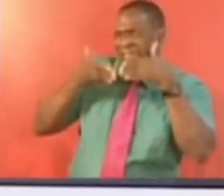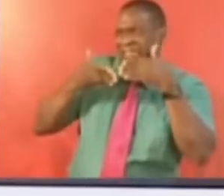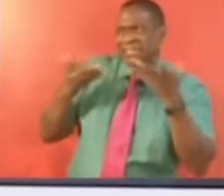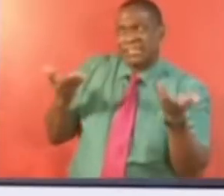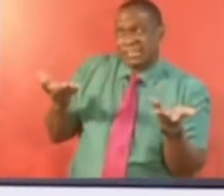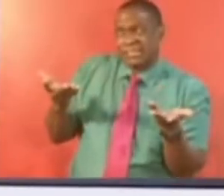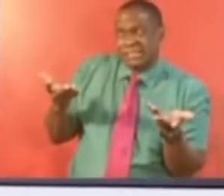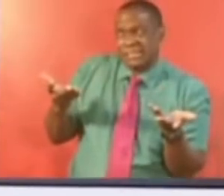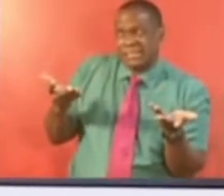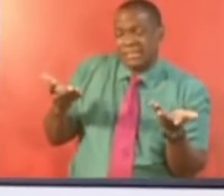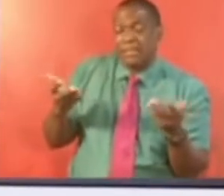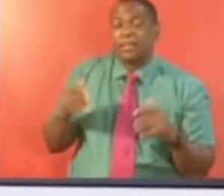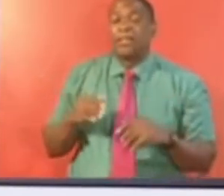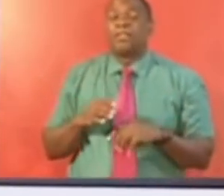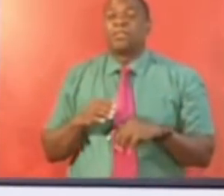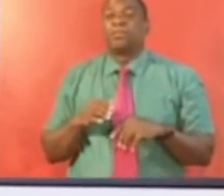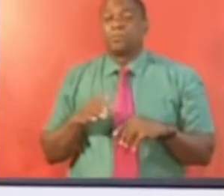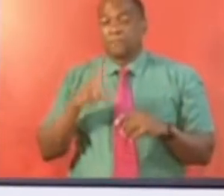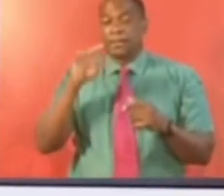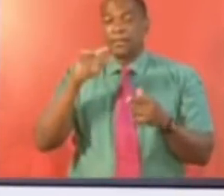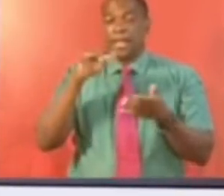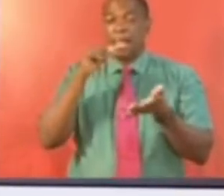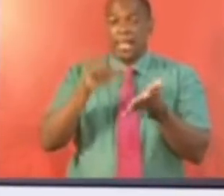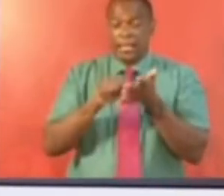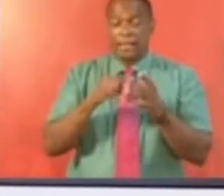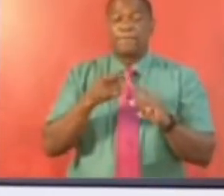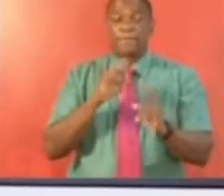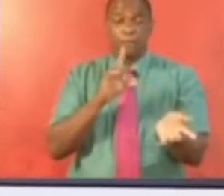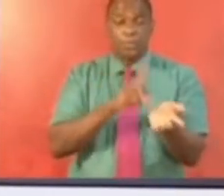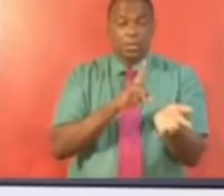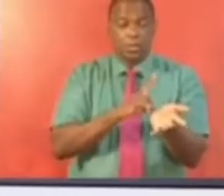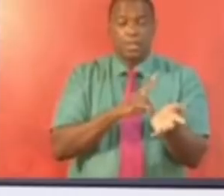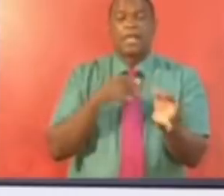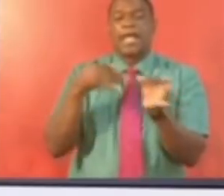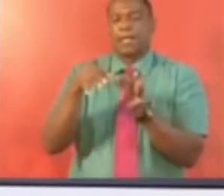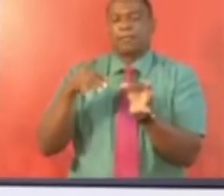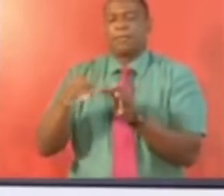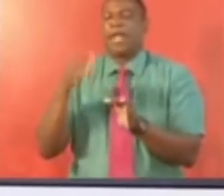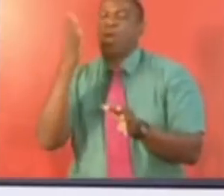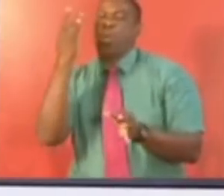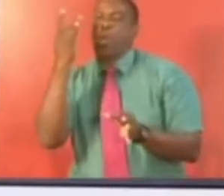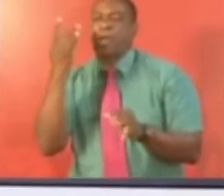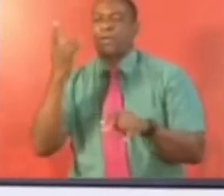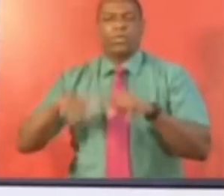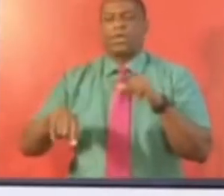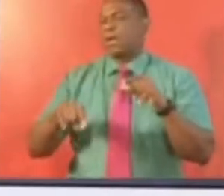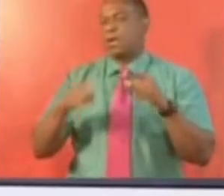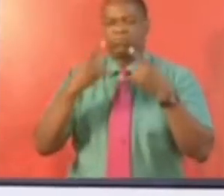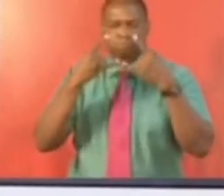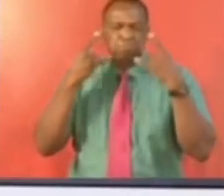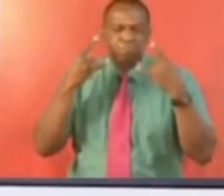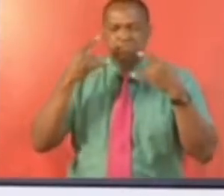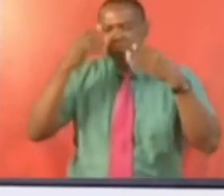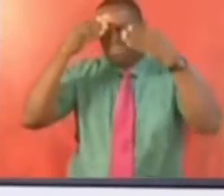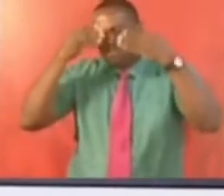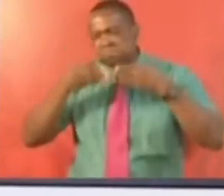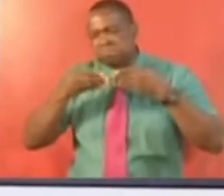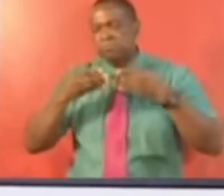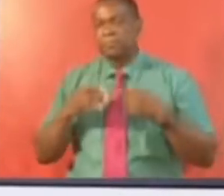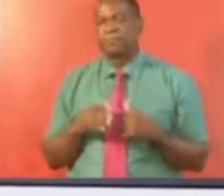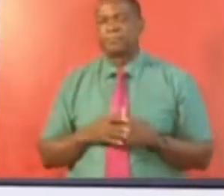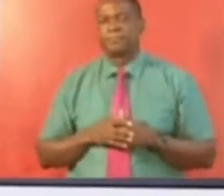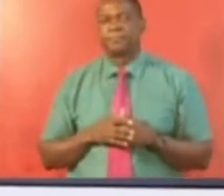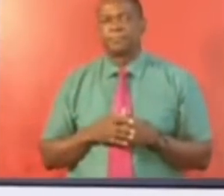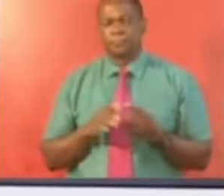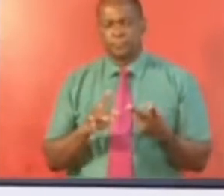not an exemption letter per se, it's a letter from your physician indicating the reasons why you can't wear any of those articles. In